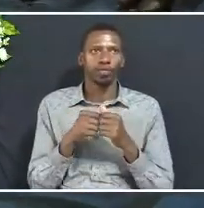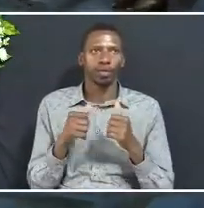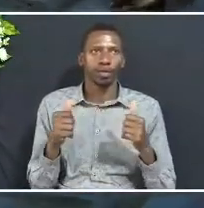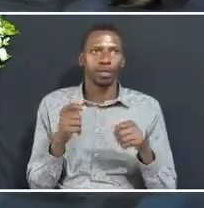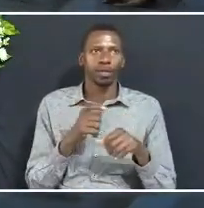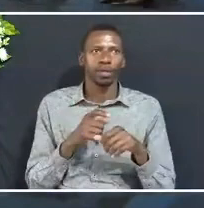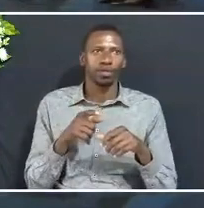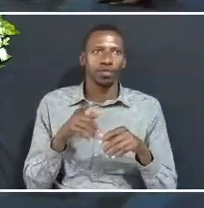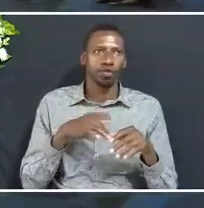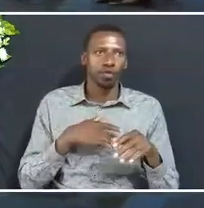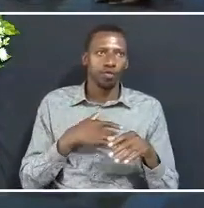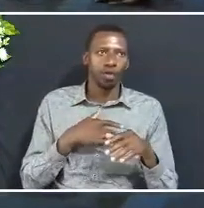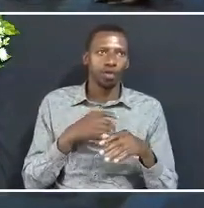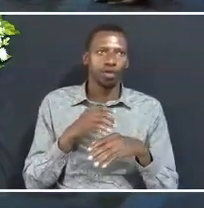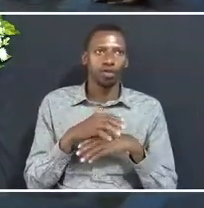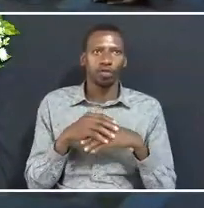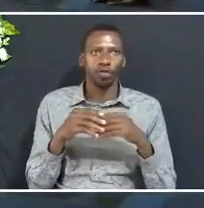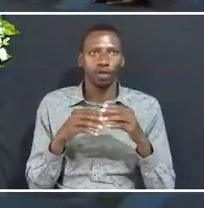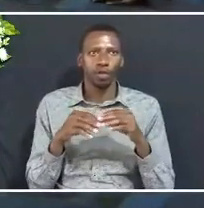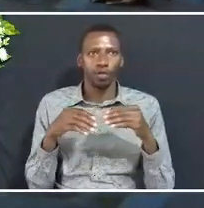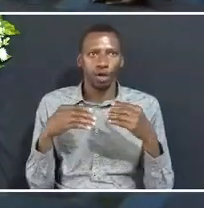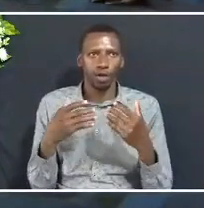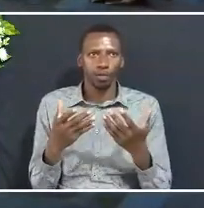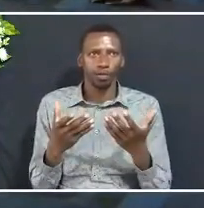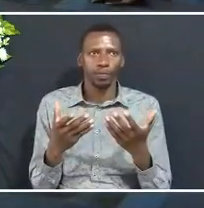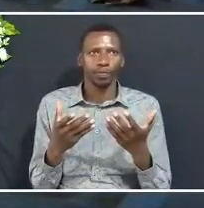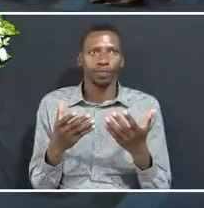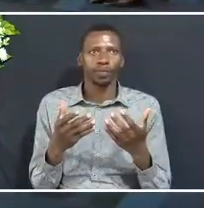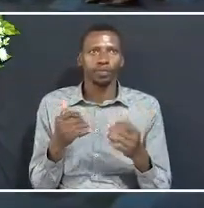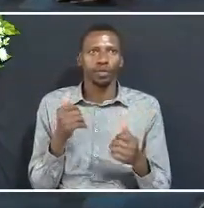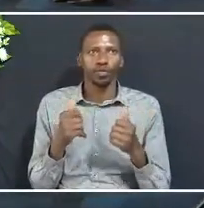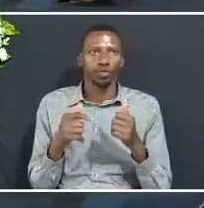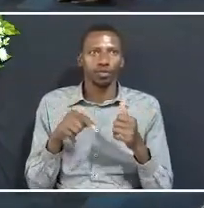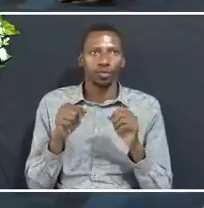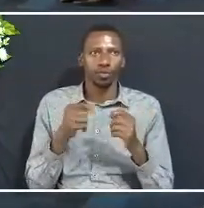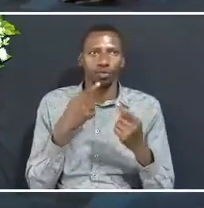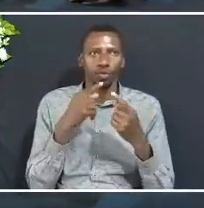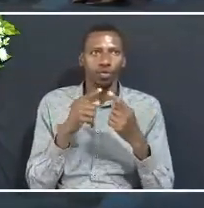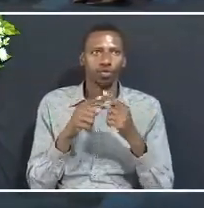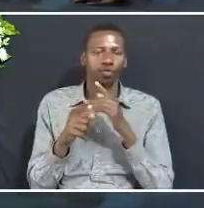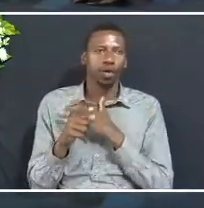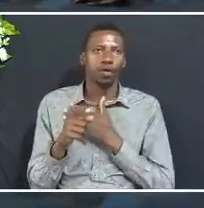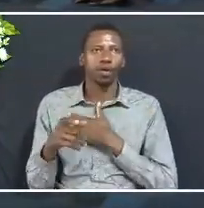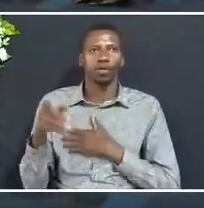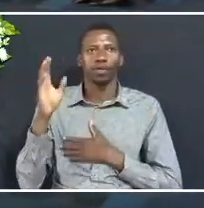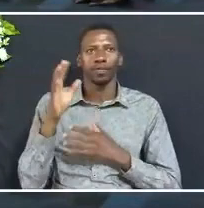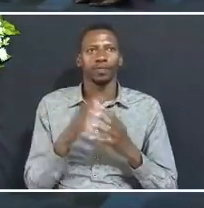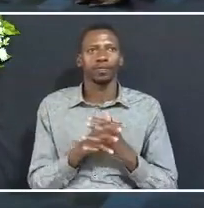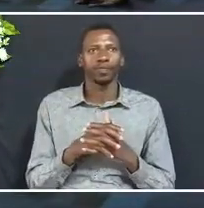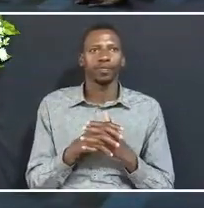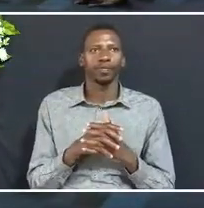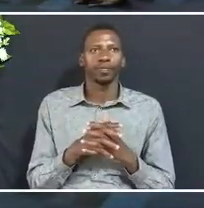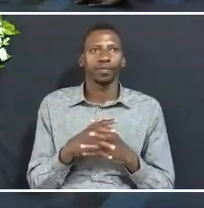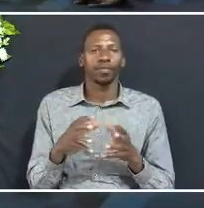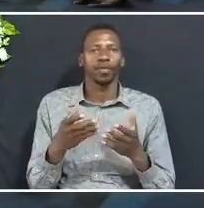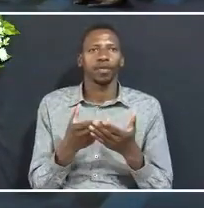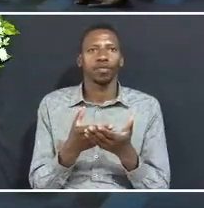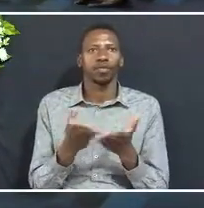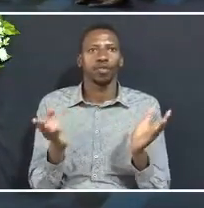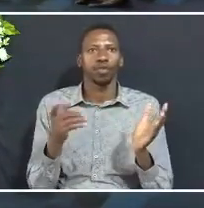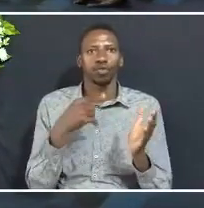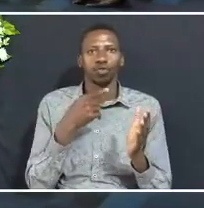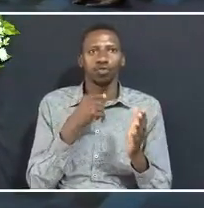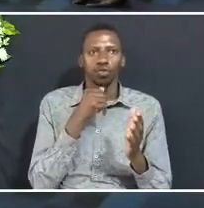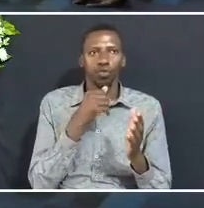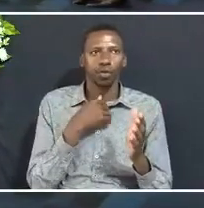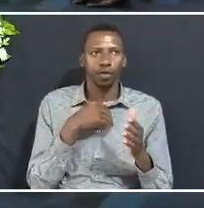feel comfortable, so that we can speak to our Lord. And for those who did not have an opportunity